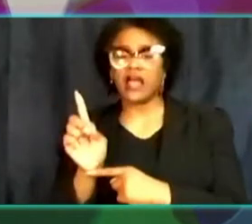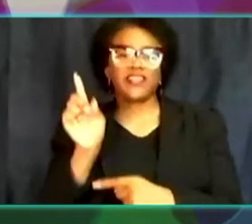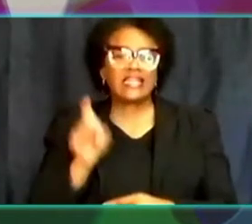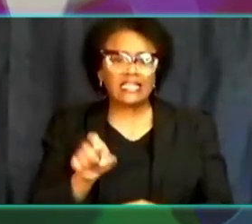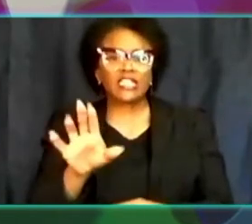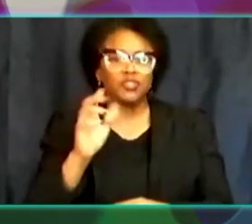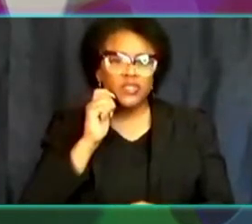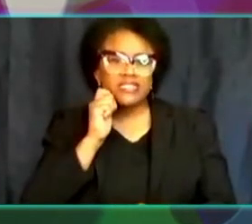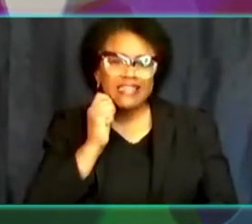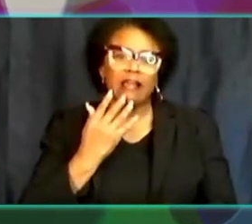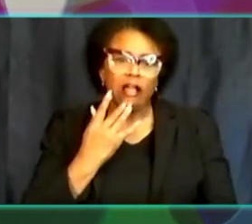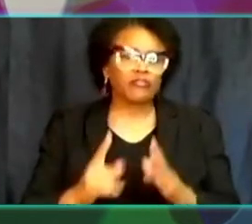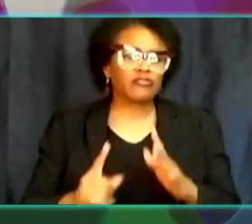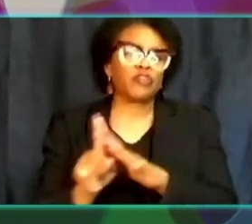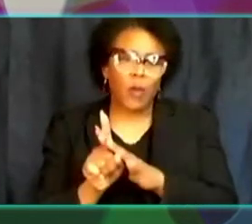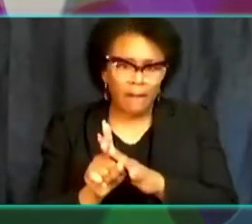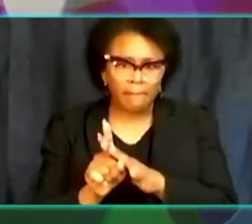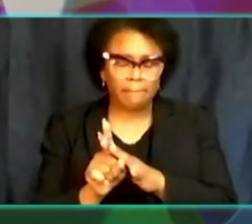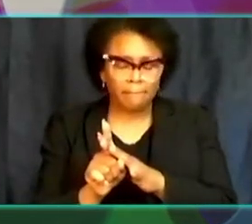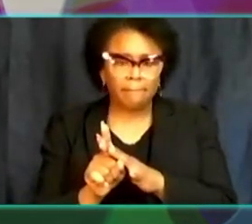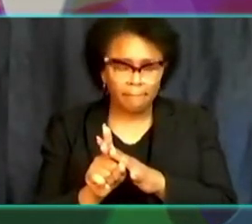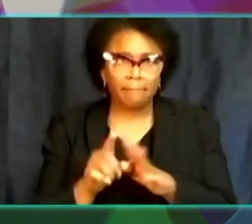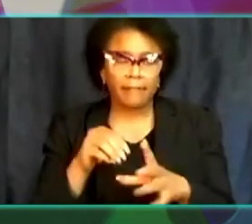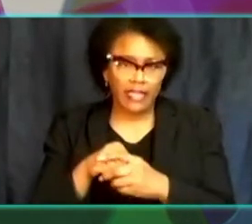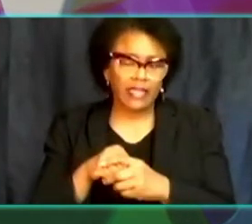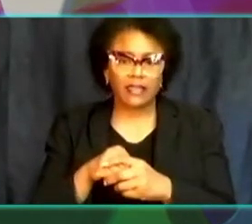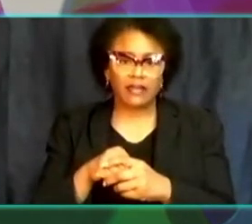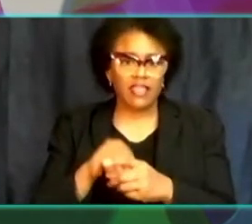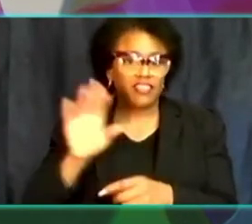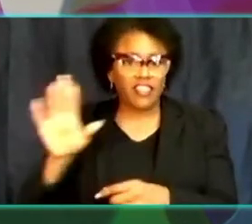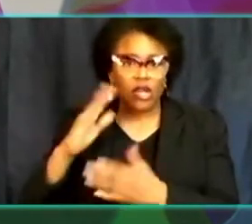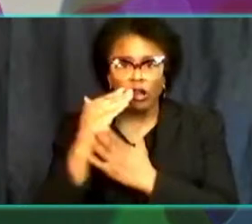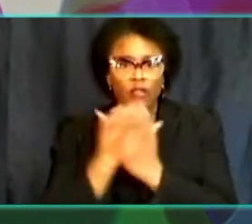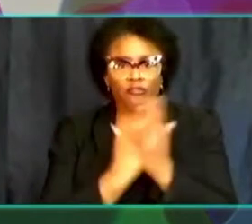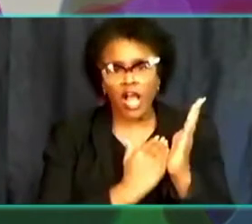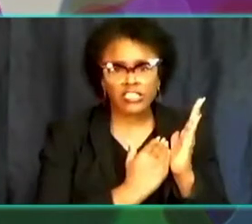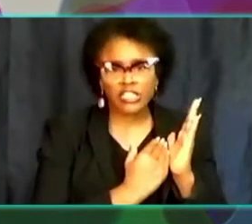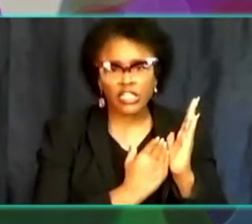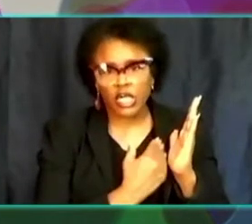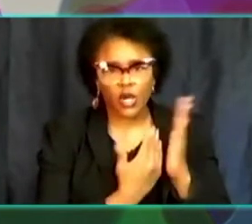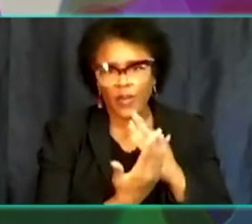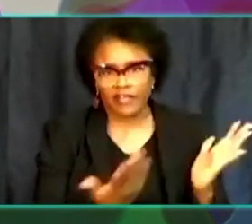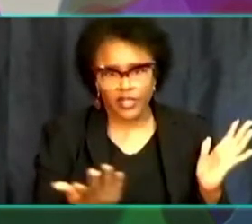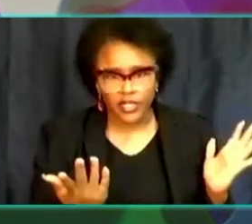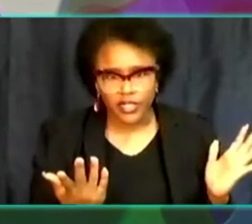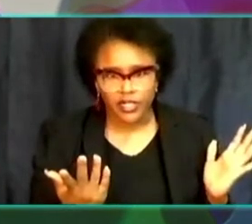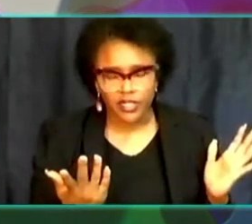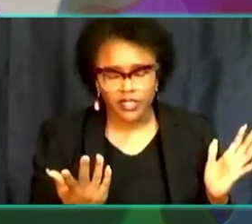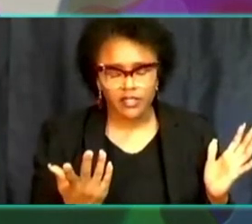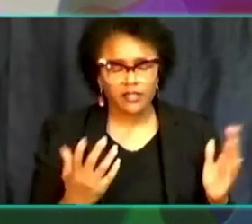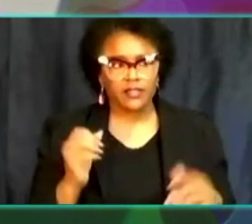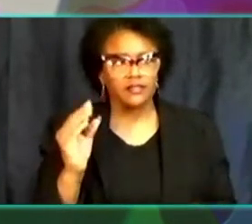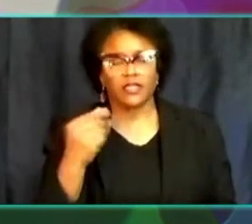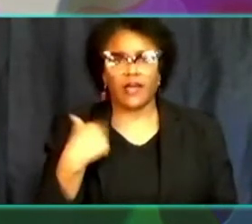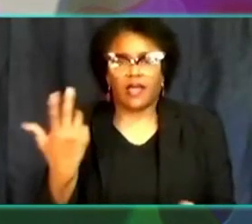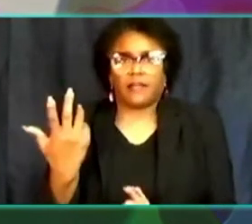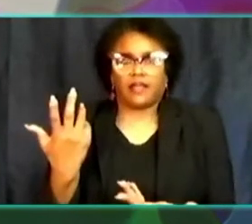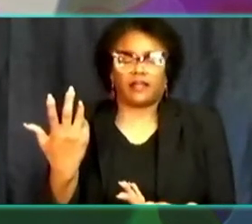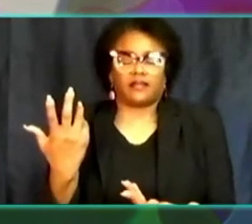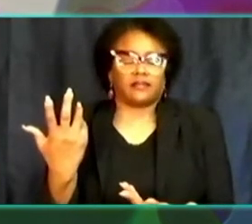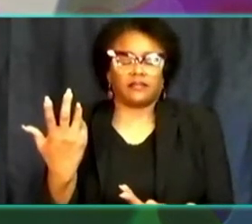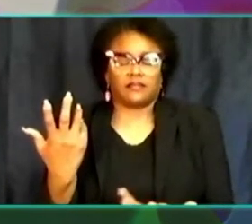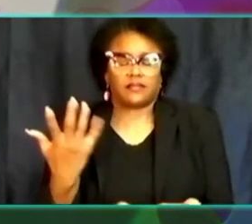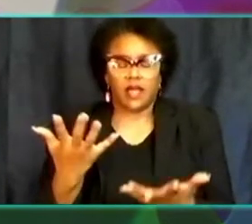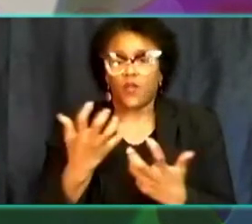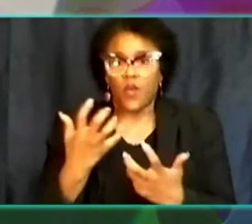color to like show up in their like little roster or whatever. Mm-hmm. So I like want to